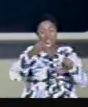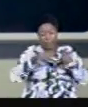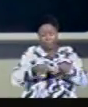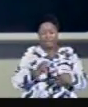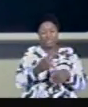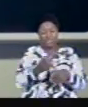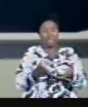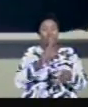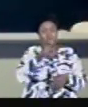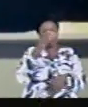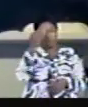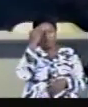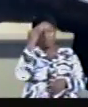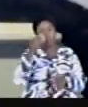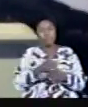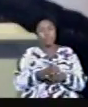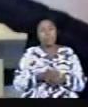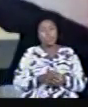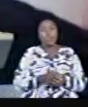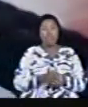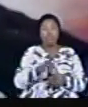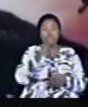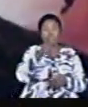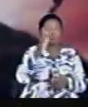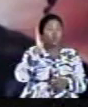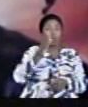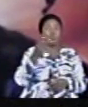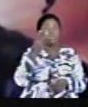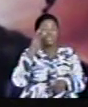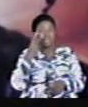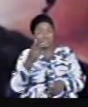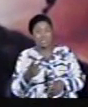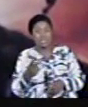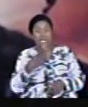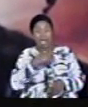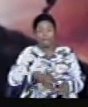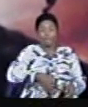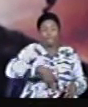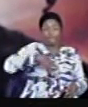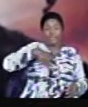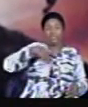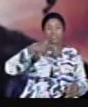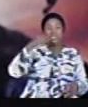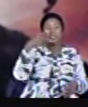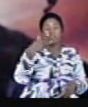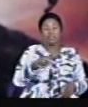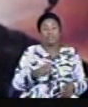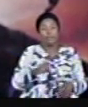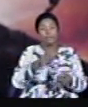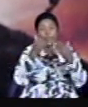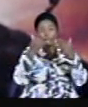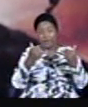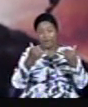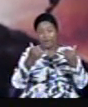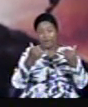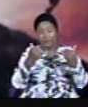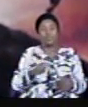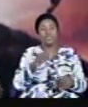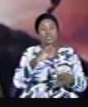will know. You will perceive the presence of the Spirit.